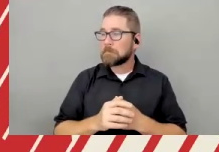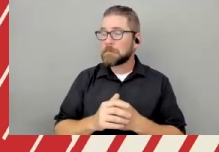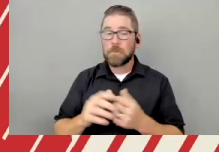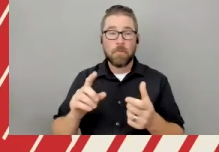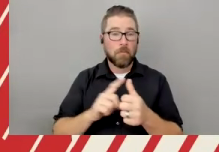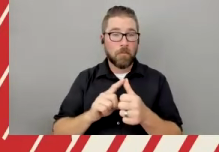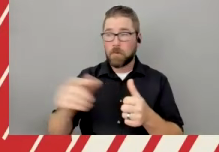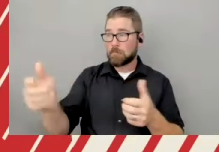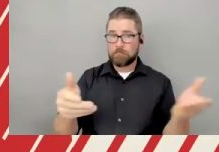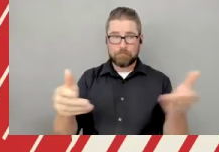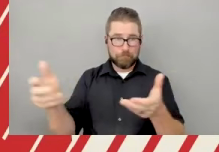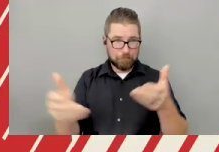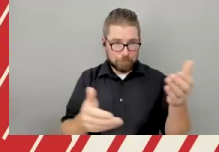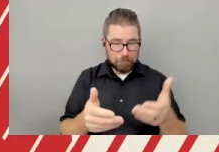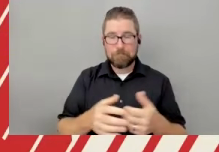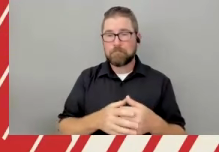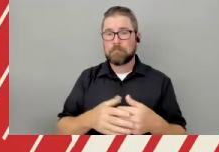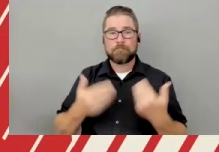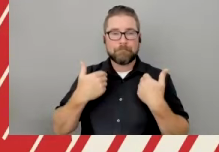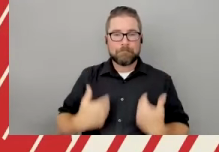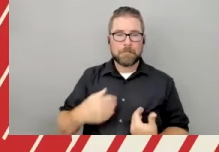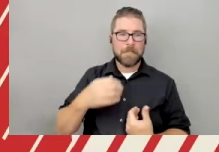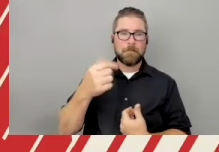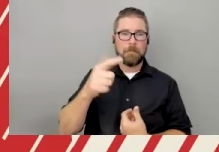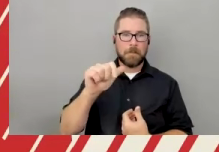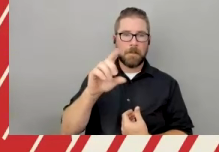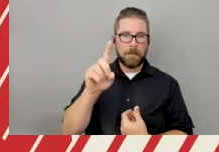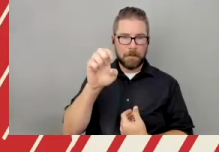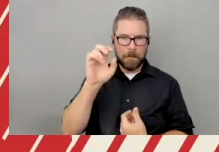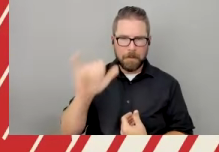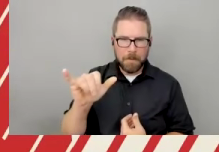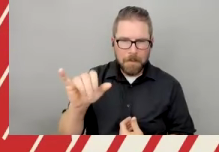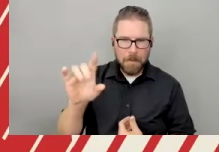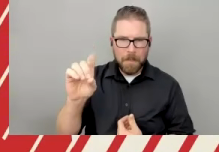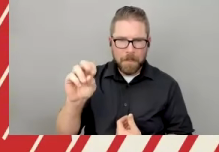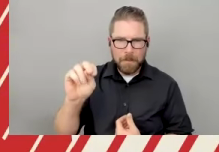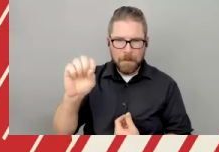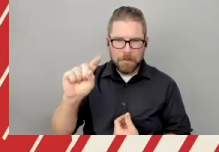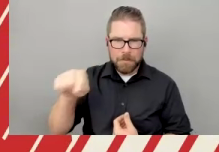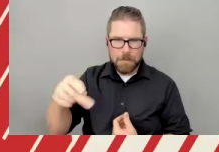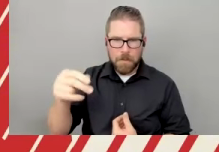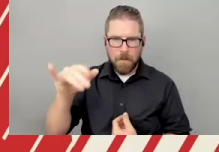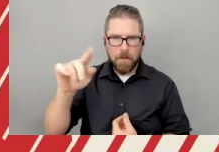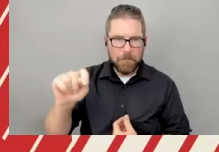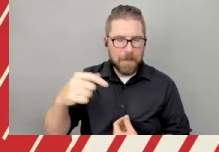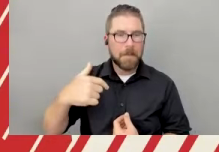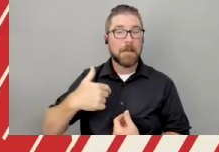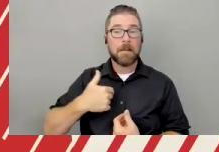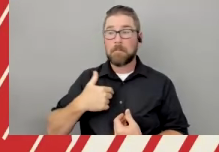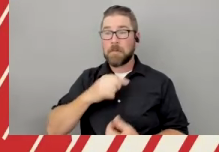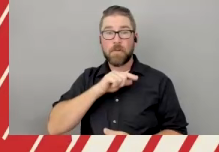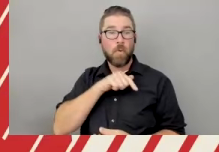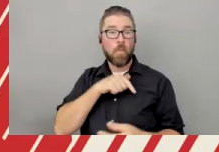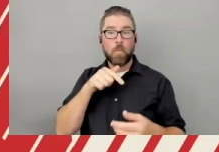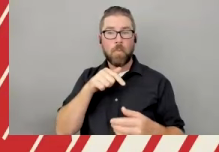we get into the fun stuff. My name is Gladys Snowfit. I am the Deputy Title IX Coordinator here at Fresno City College, and I'm going to have